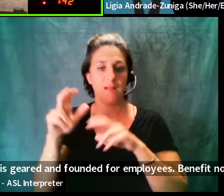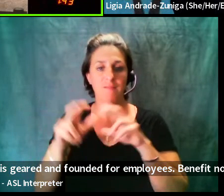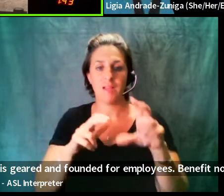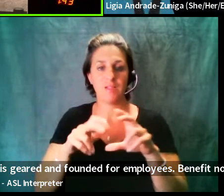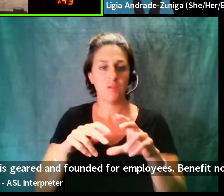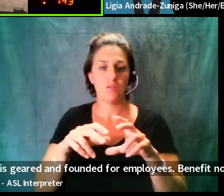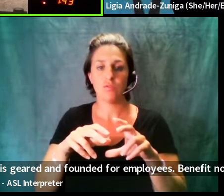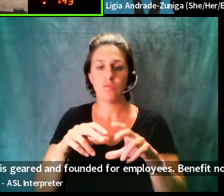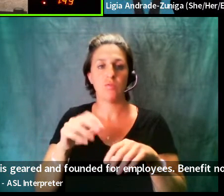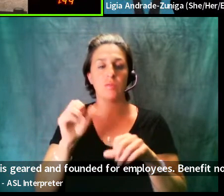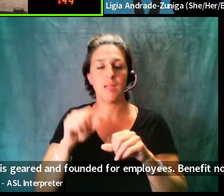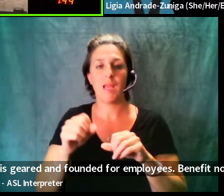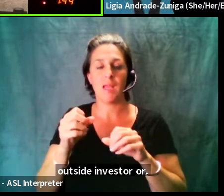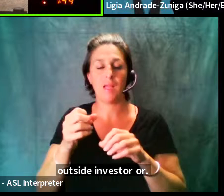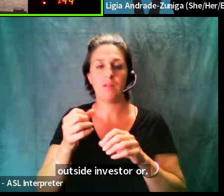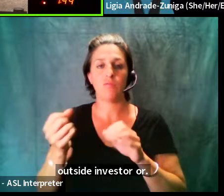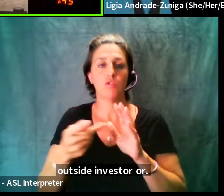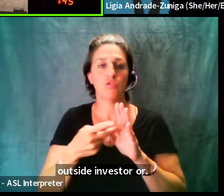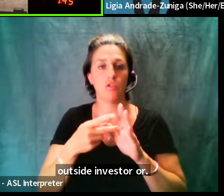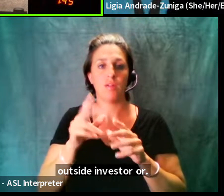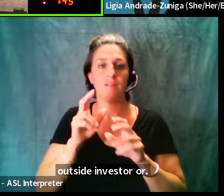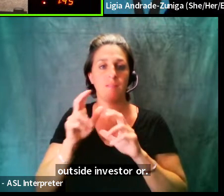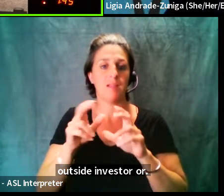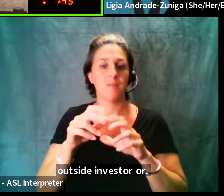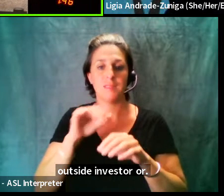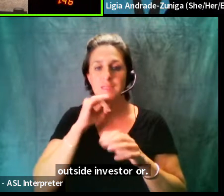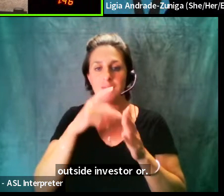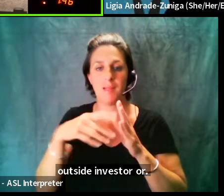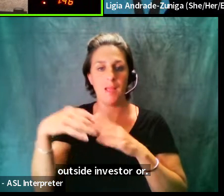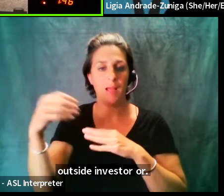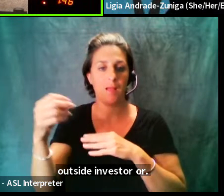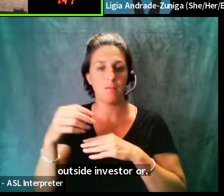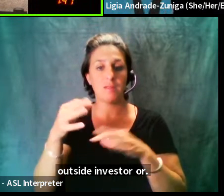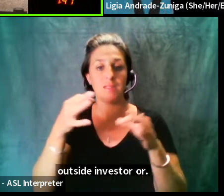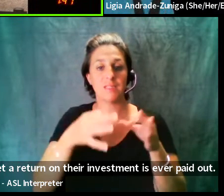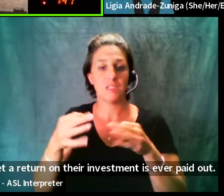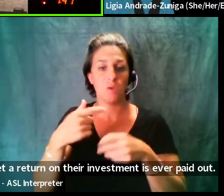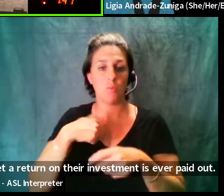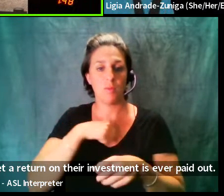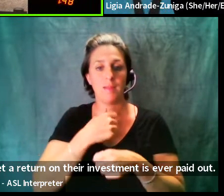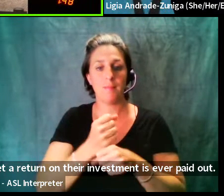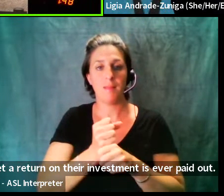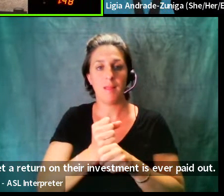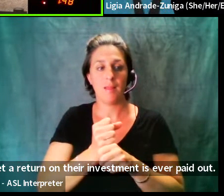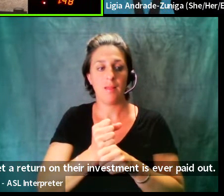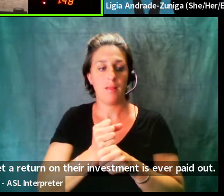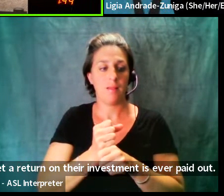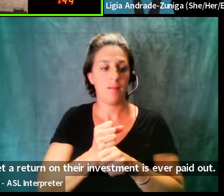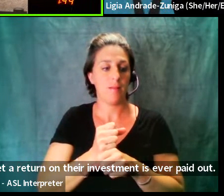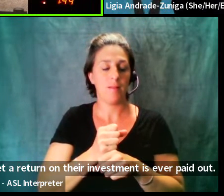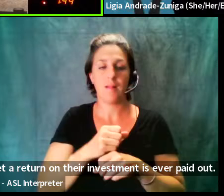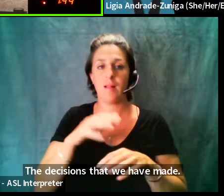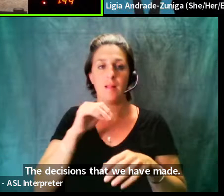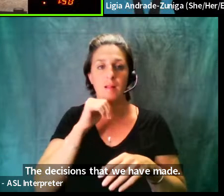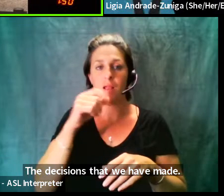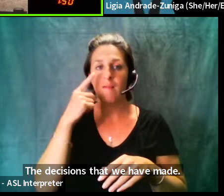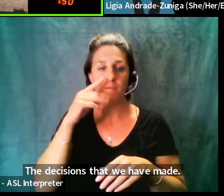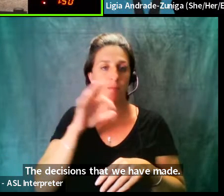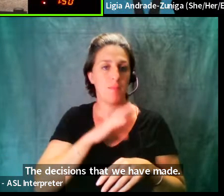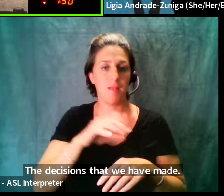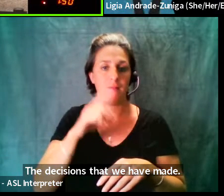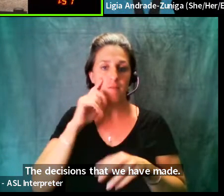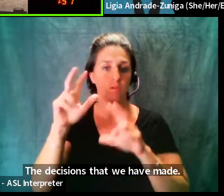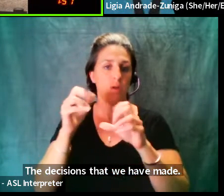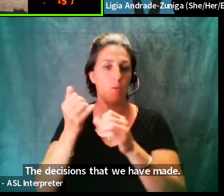a return on their investment is ever paid out. The decisions that we have made have not been for the benefit of